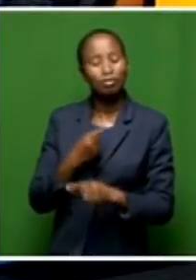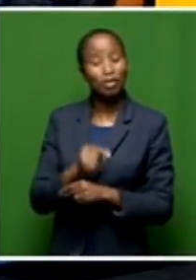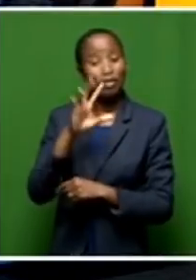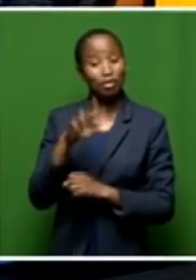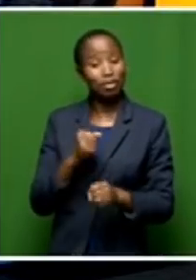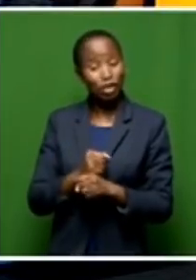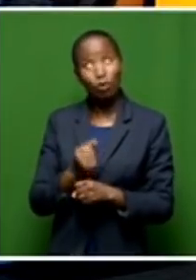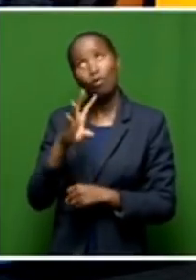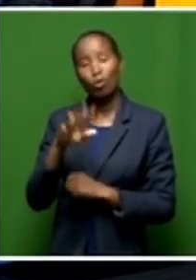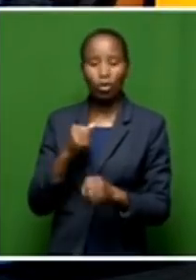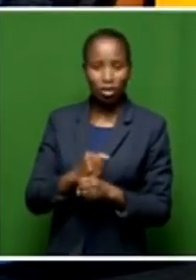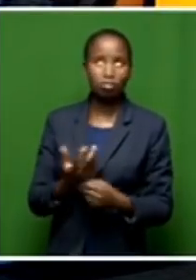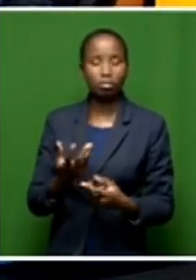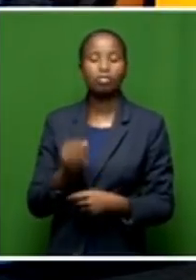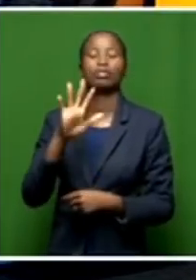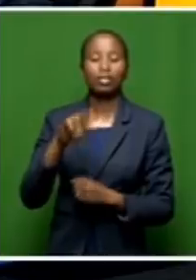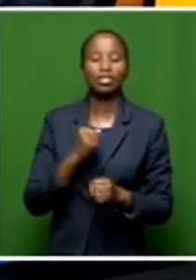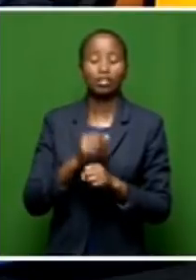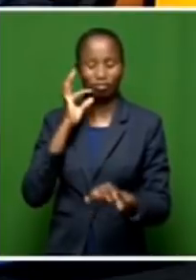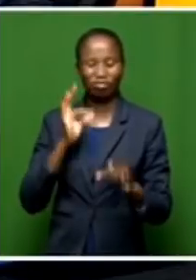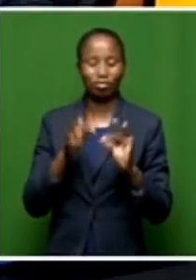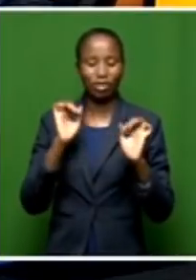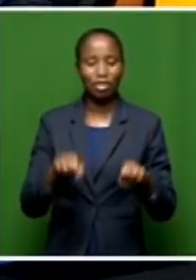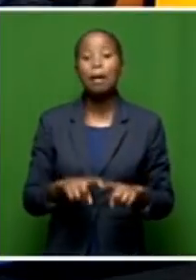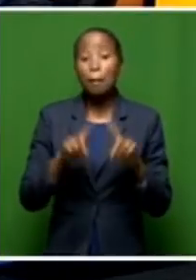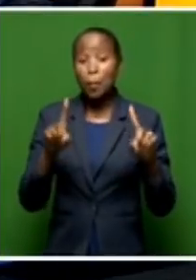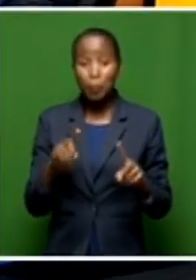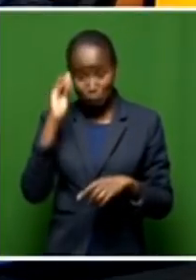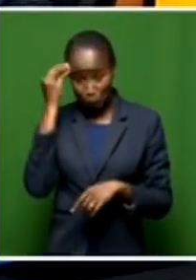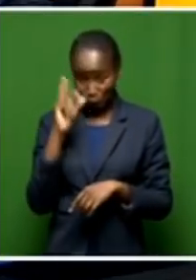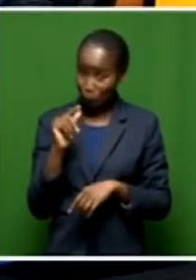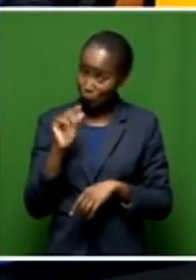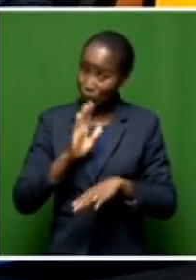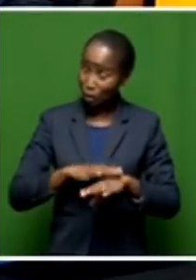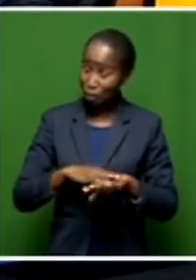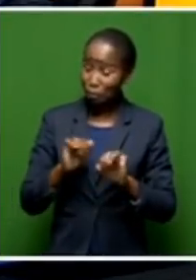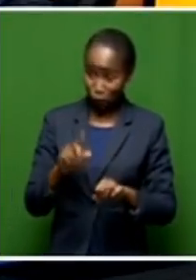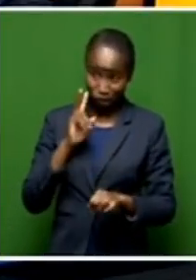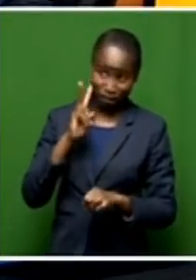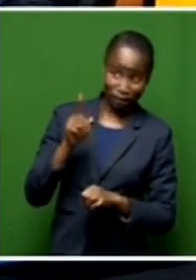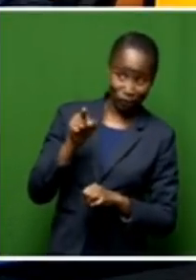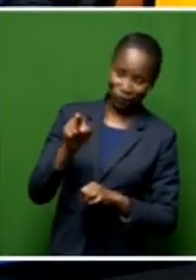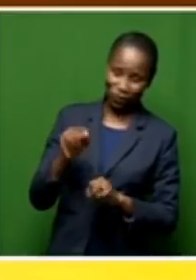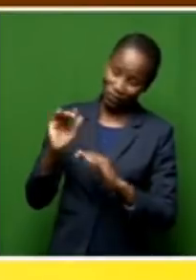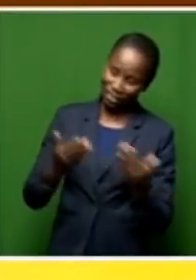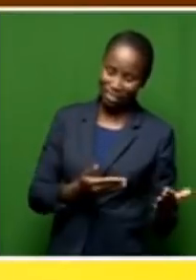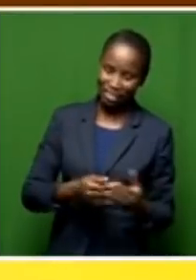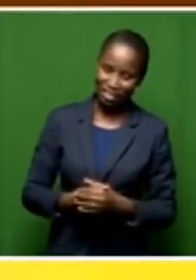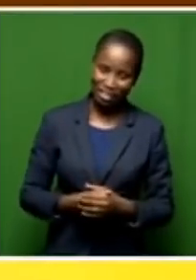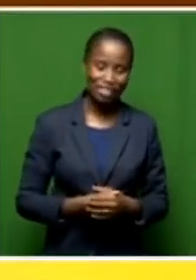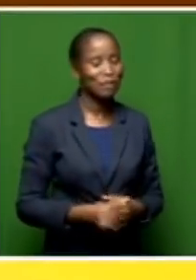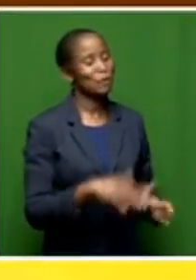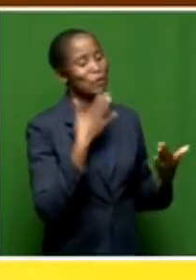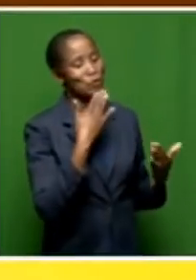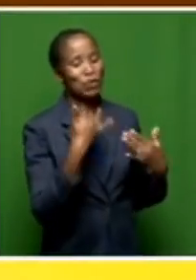But, it's interesting times, especially when we see you. Welcome. Thank you very much. So, Prof, let's just start